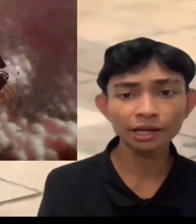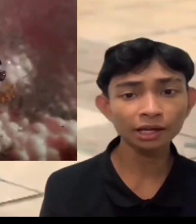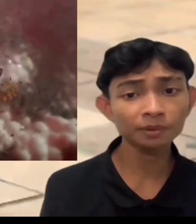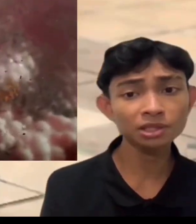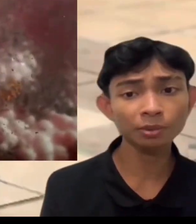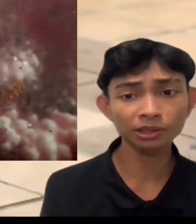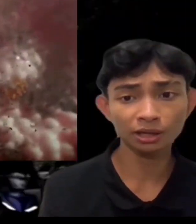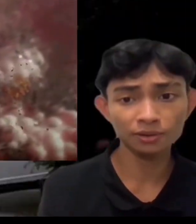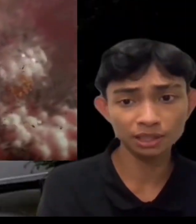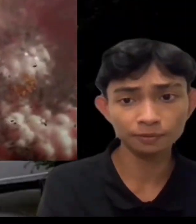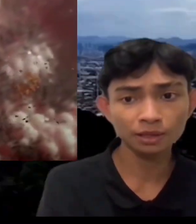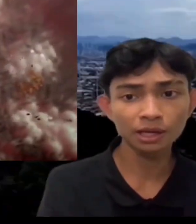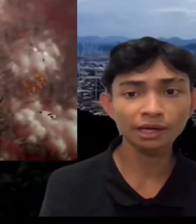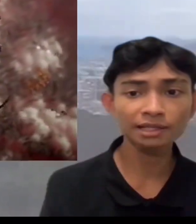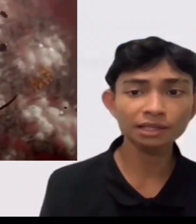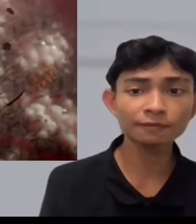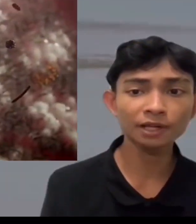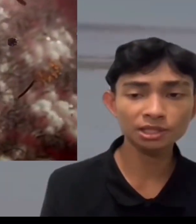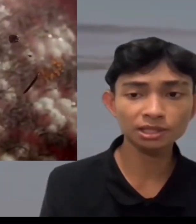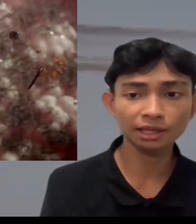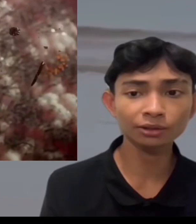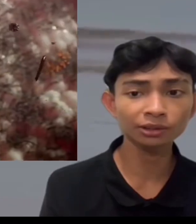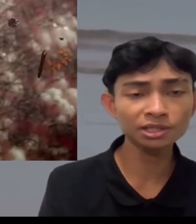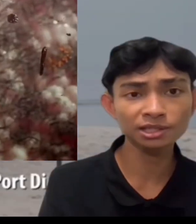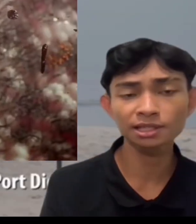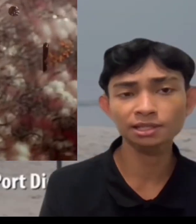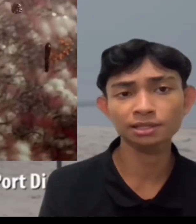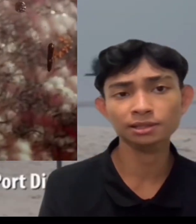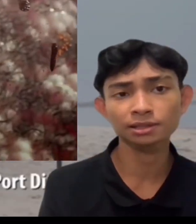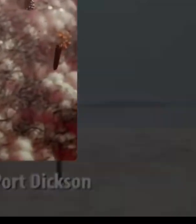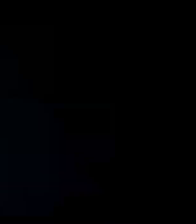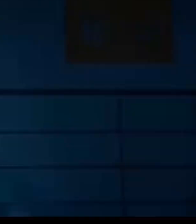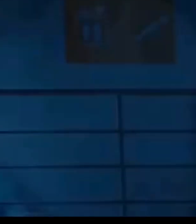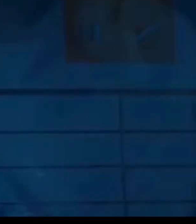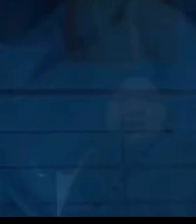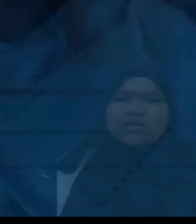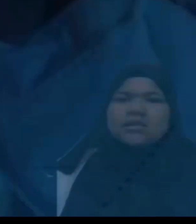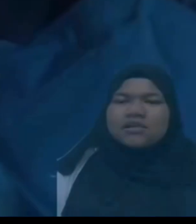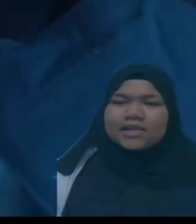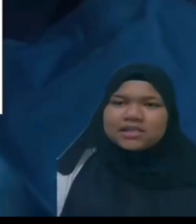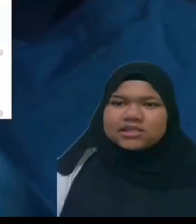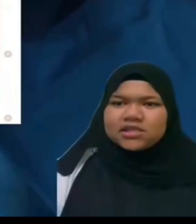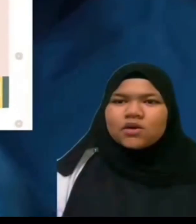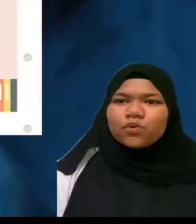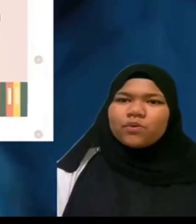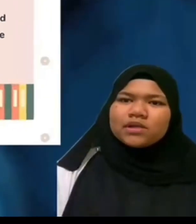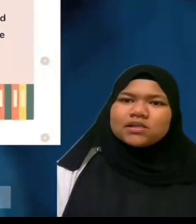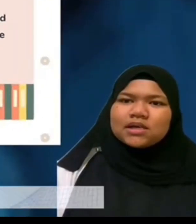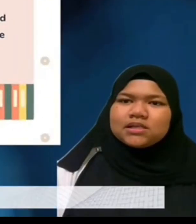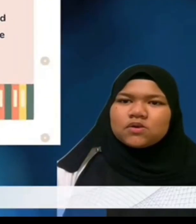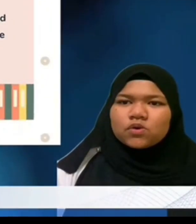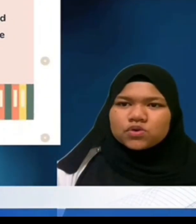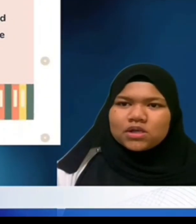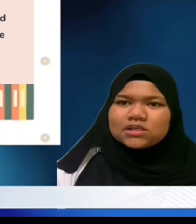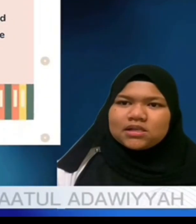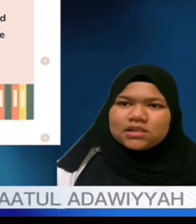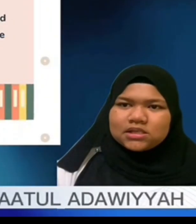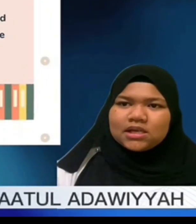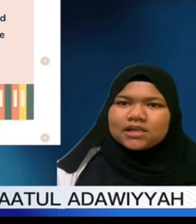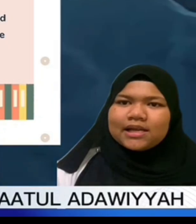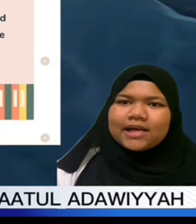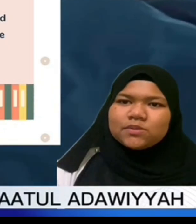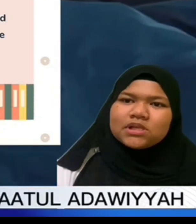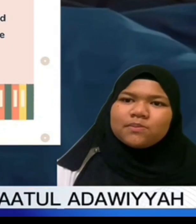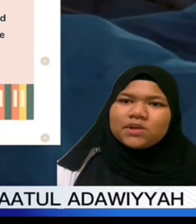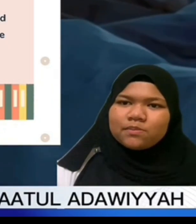moments help us to protect ourselves against other infectious and contagious diseases. In the next session, we will discuss the controlling